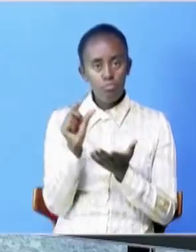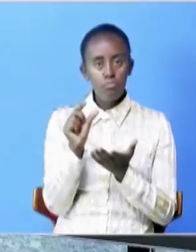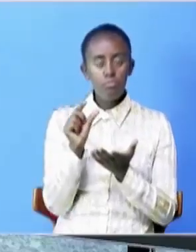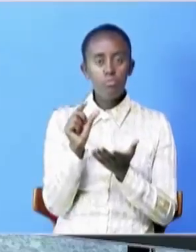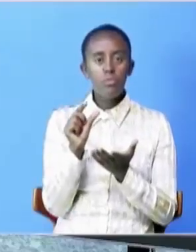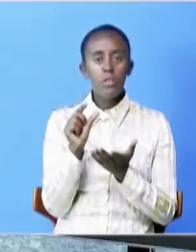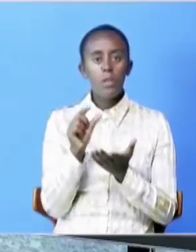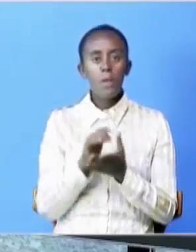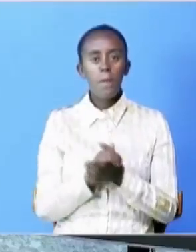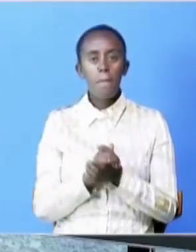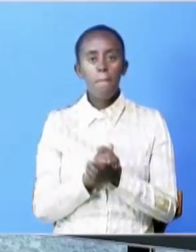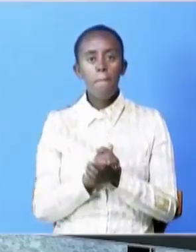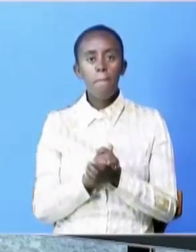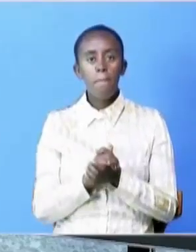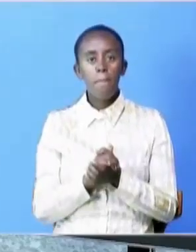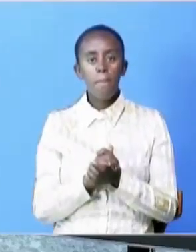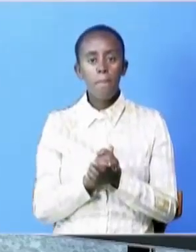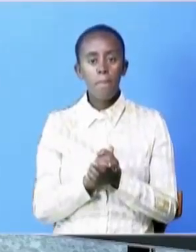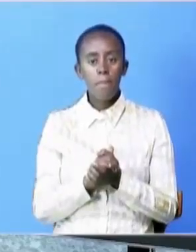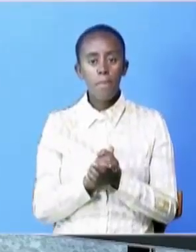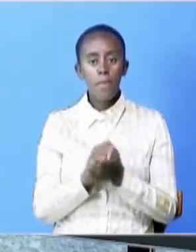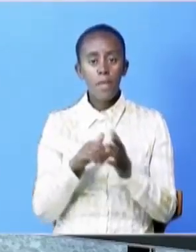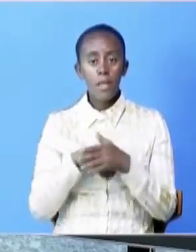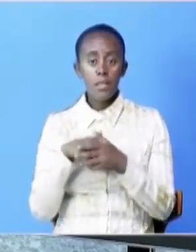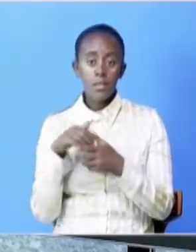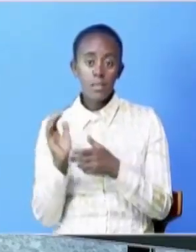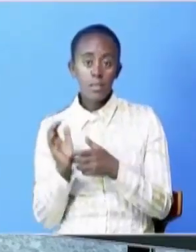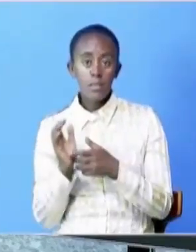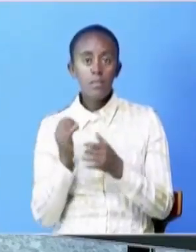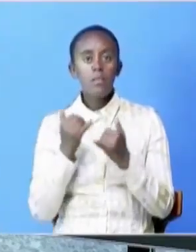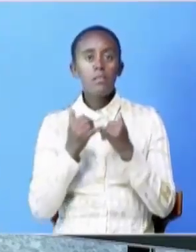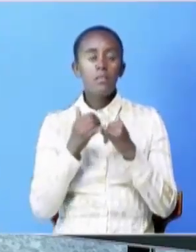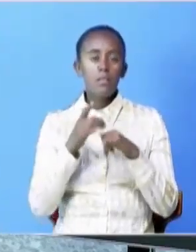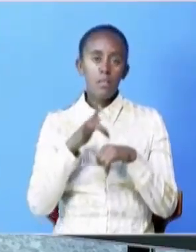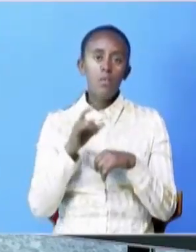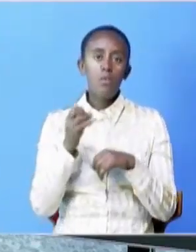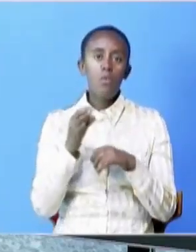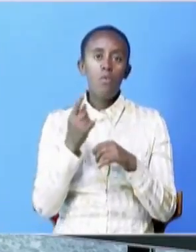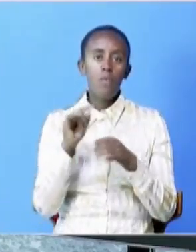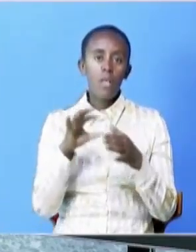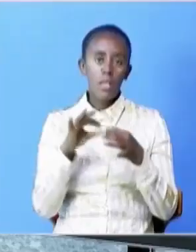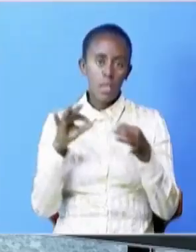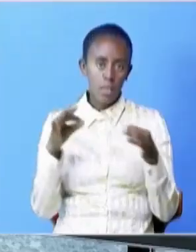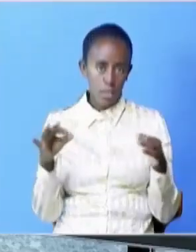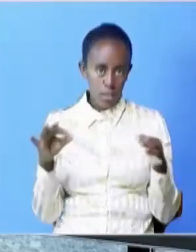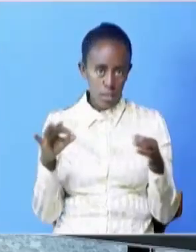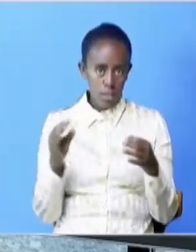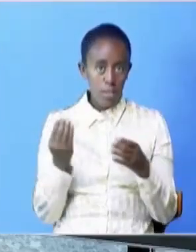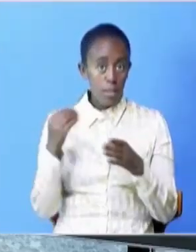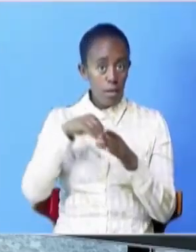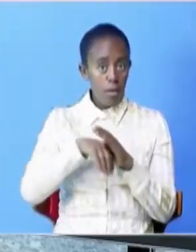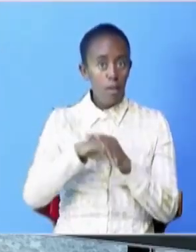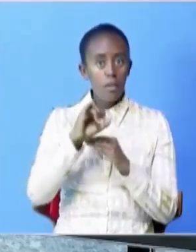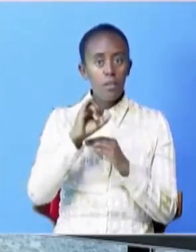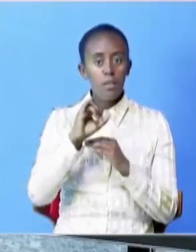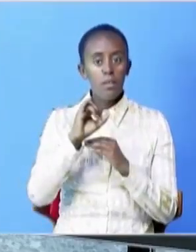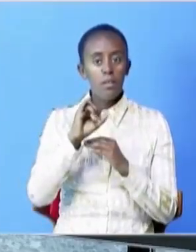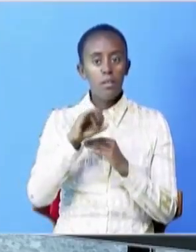we use if we say external at the end of a sentence, and if we say